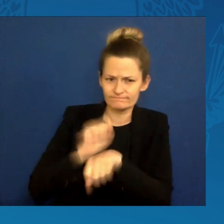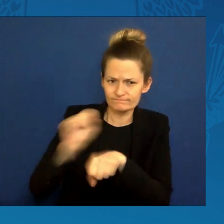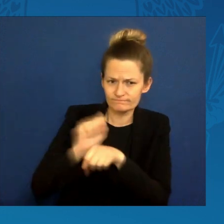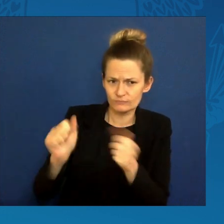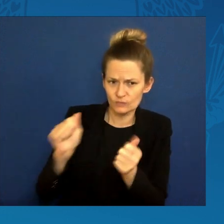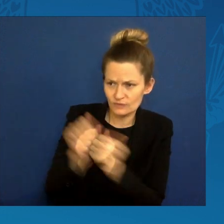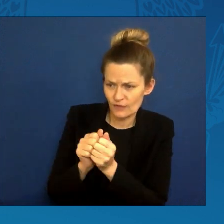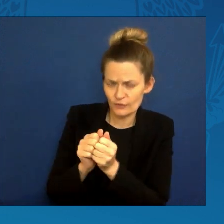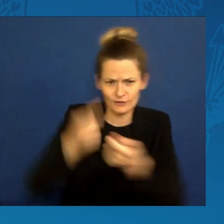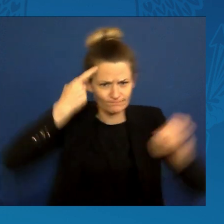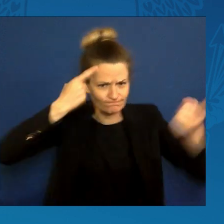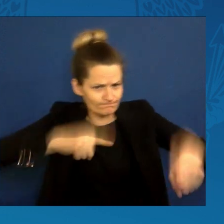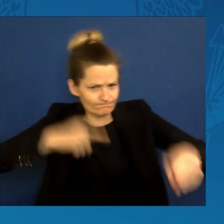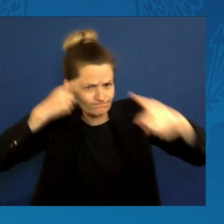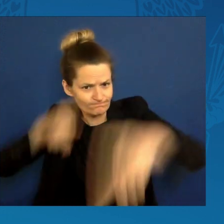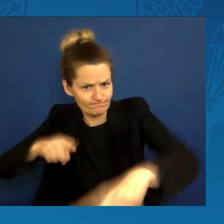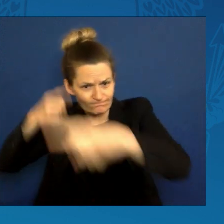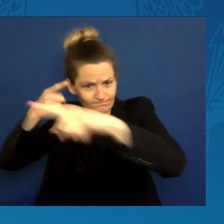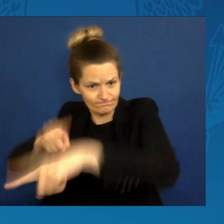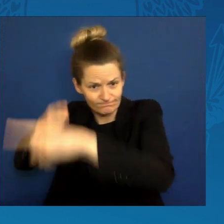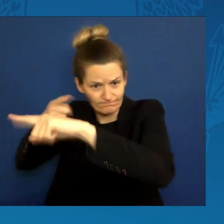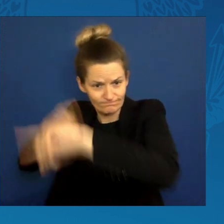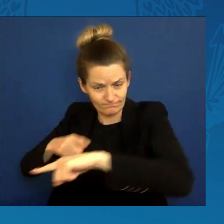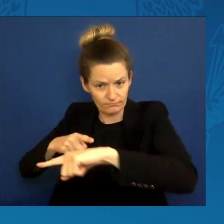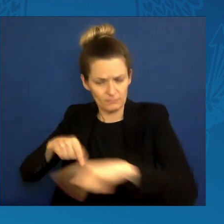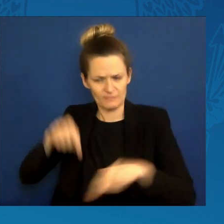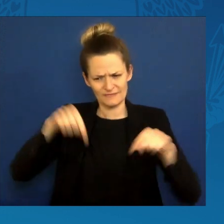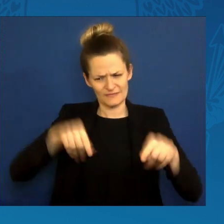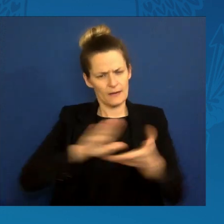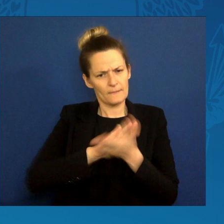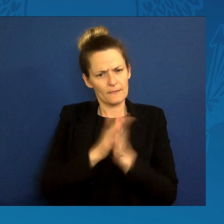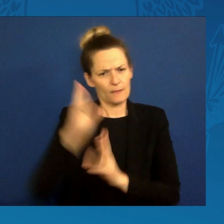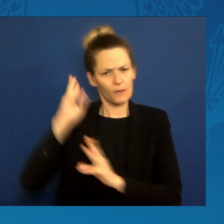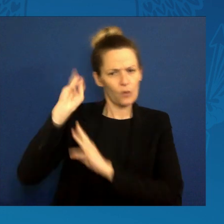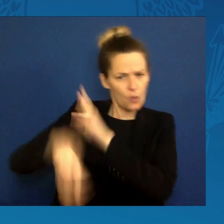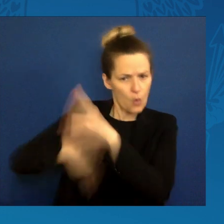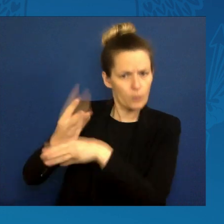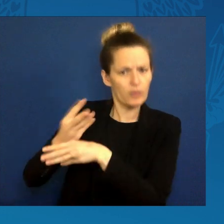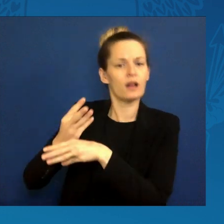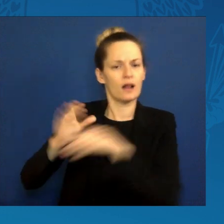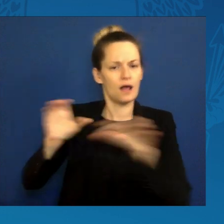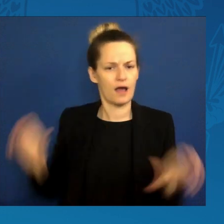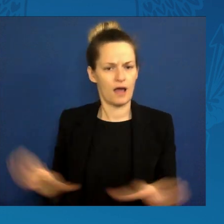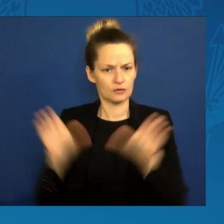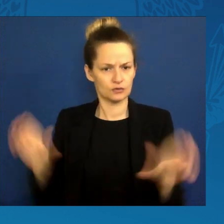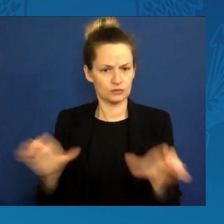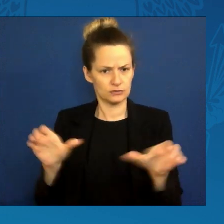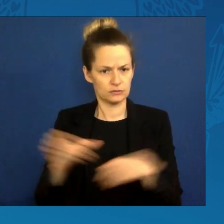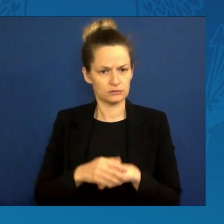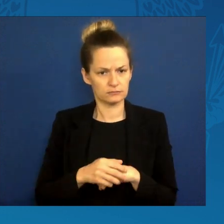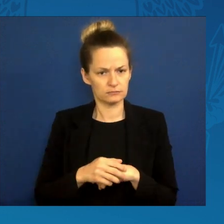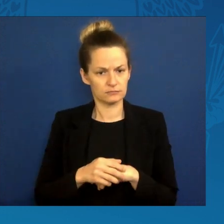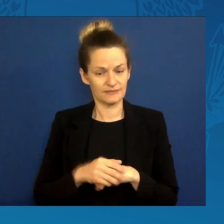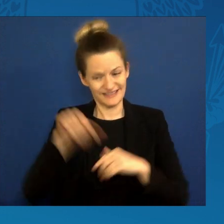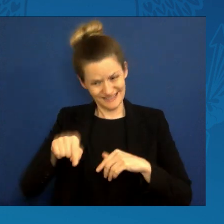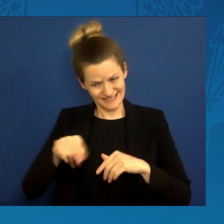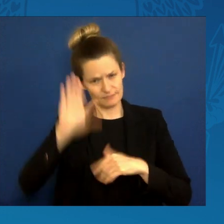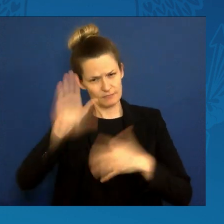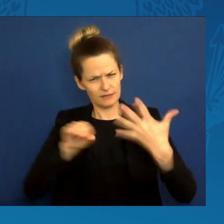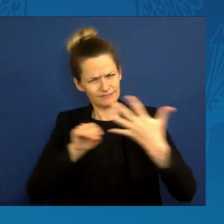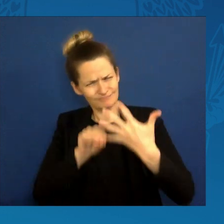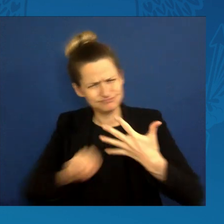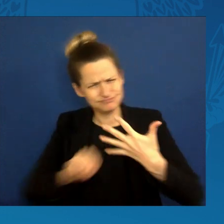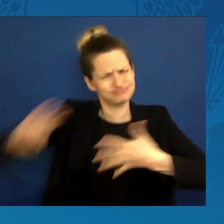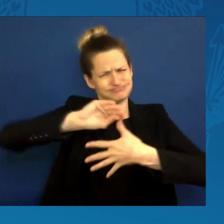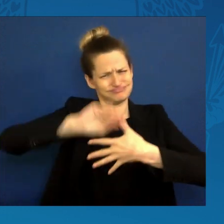With that, I thank you all. This is a matter of urgent priority for all of us, and I know we will work on this together. So with